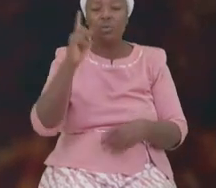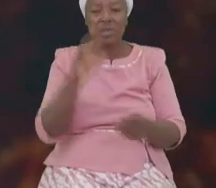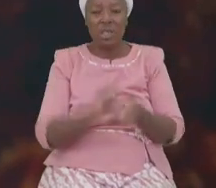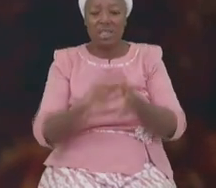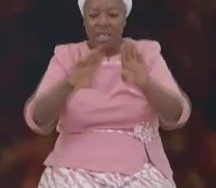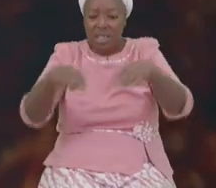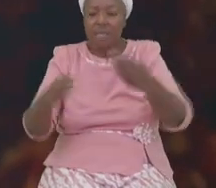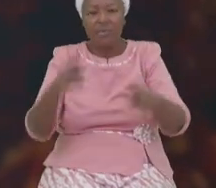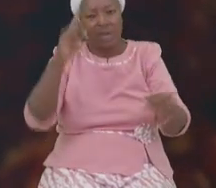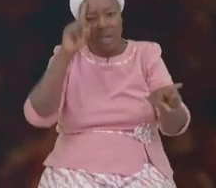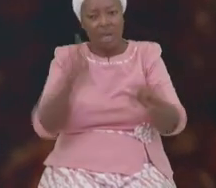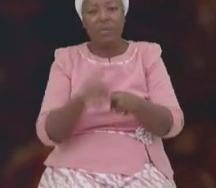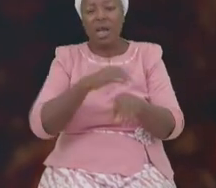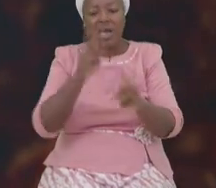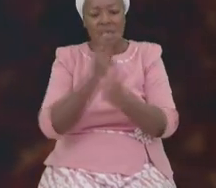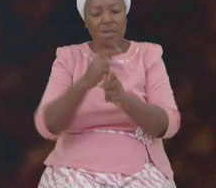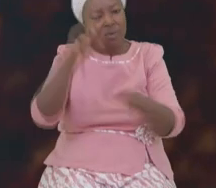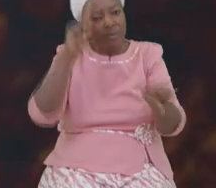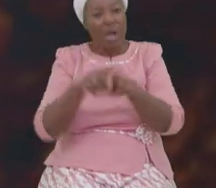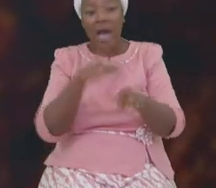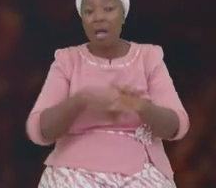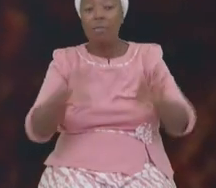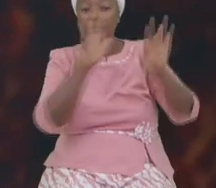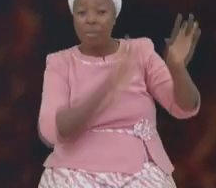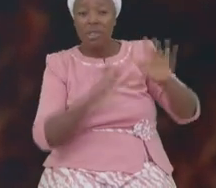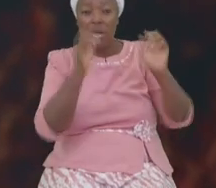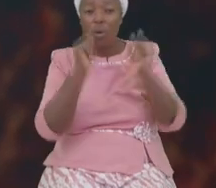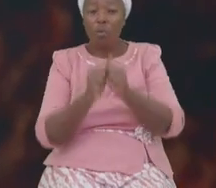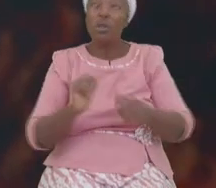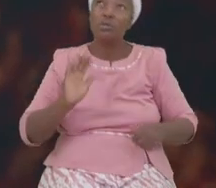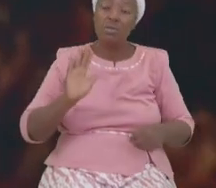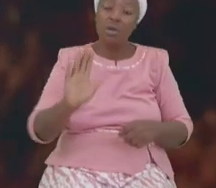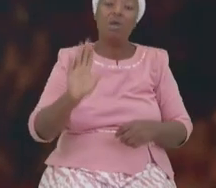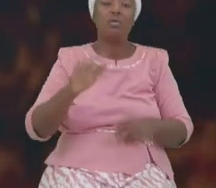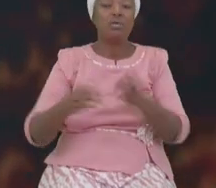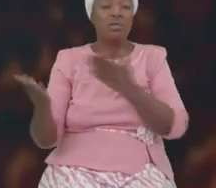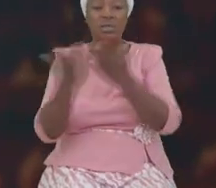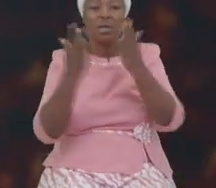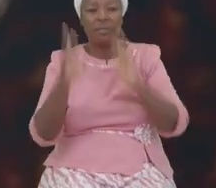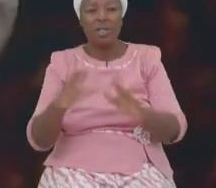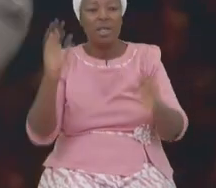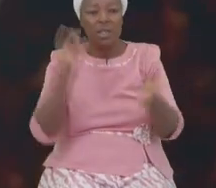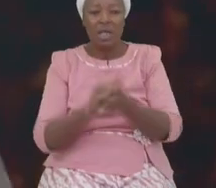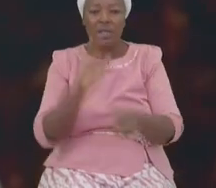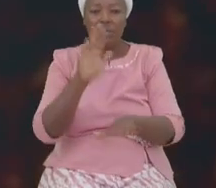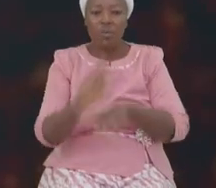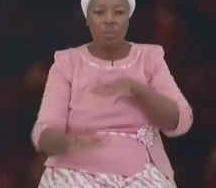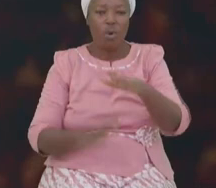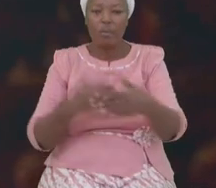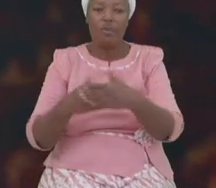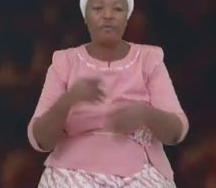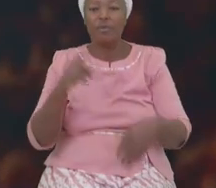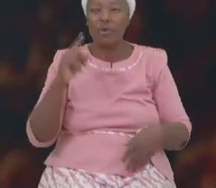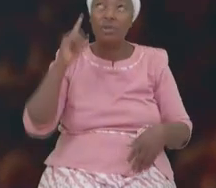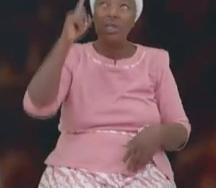keeps covenant and mercy with thy servants that walk before thee with